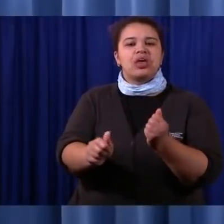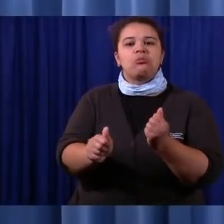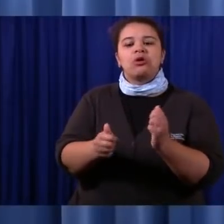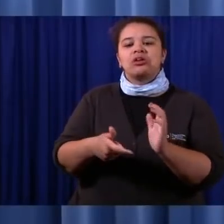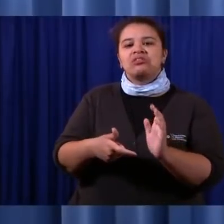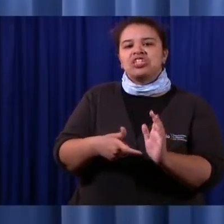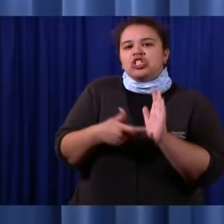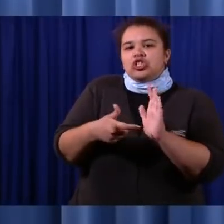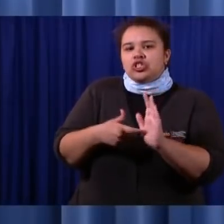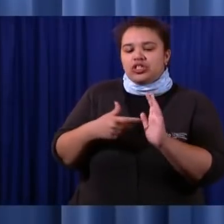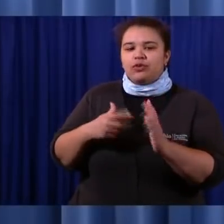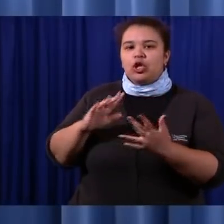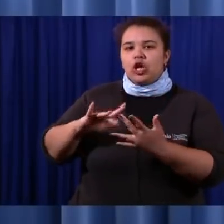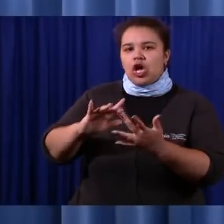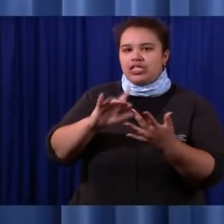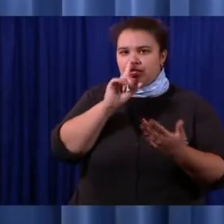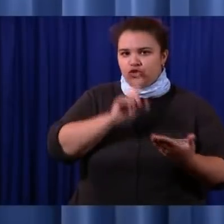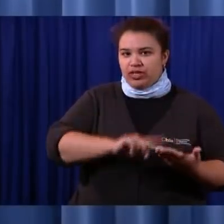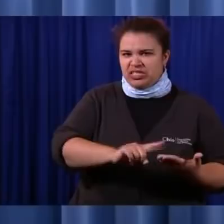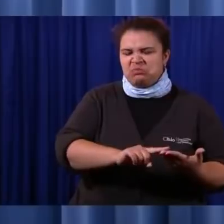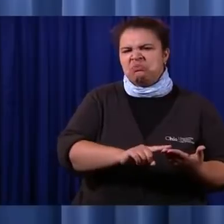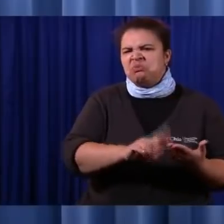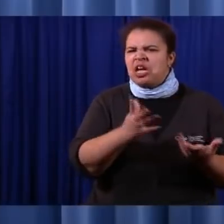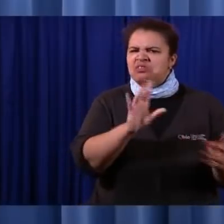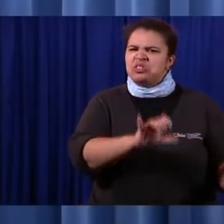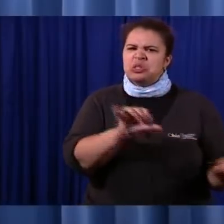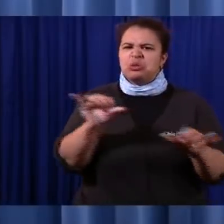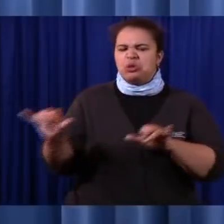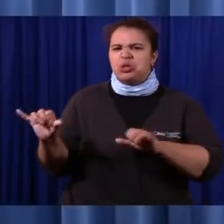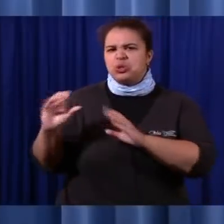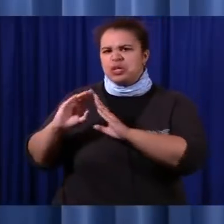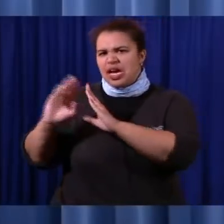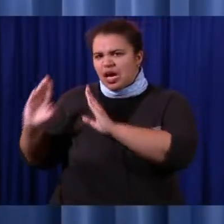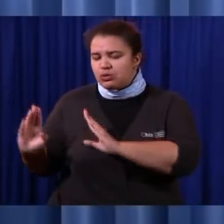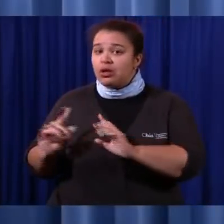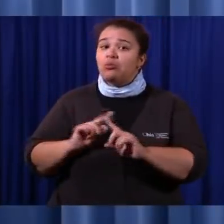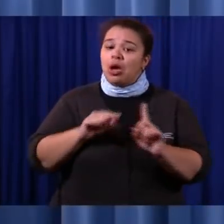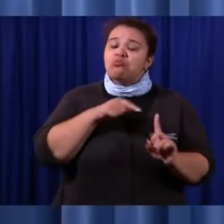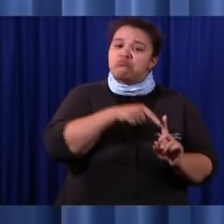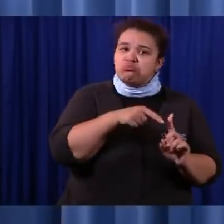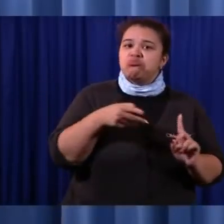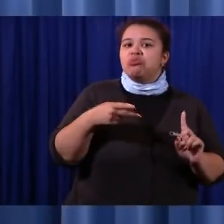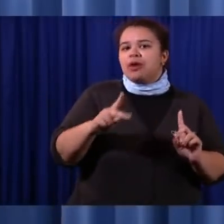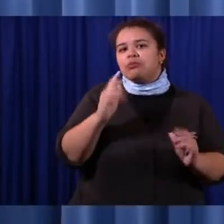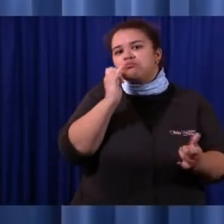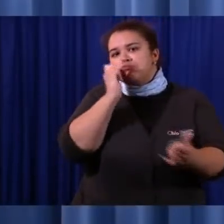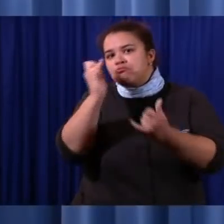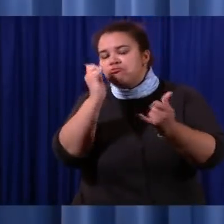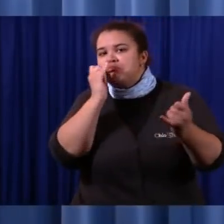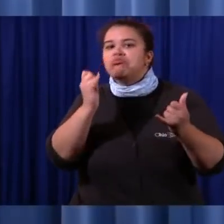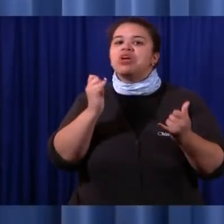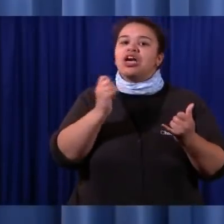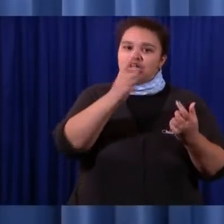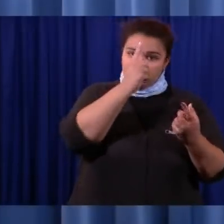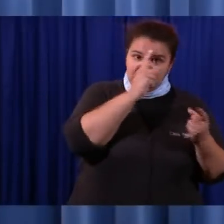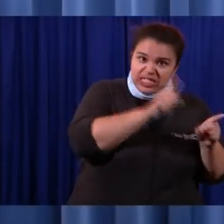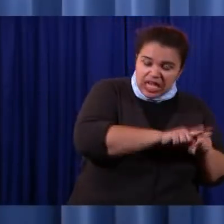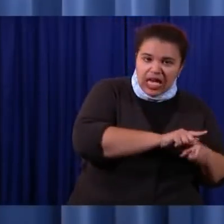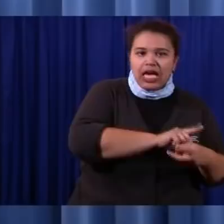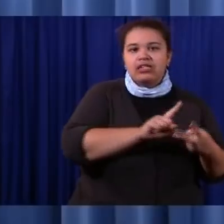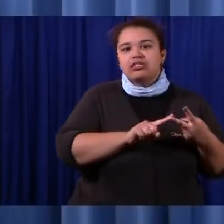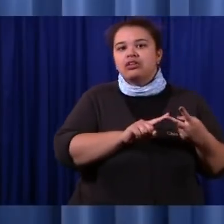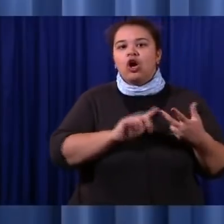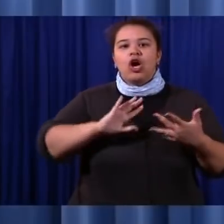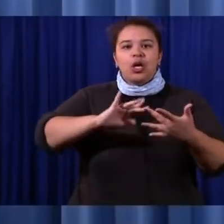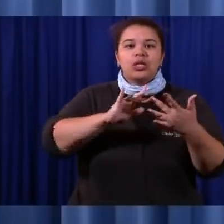House did recently, but they allow more forms of consent, telephonic consent, electronic consent. Is that something